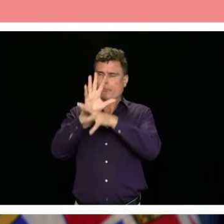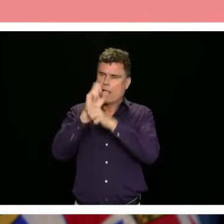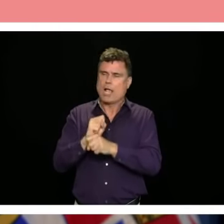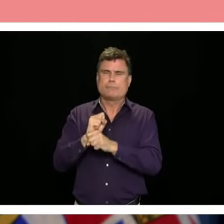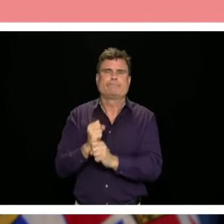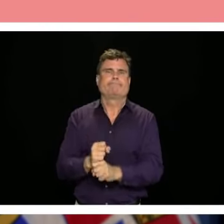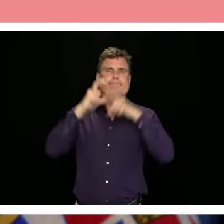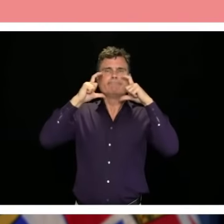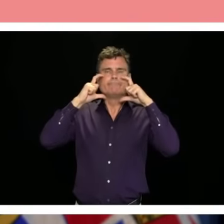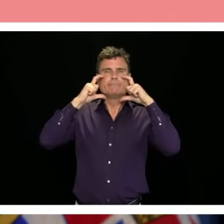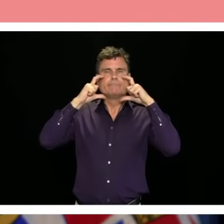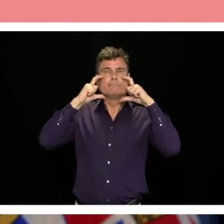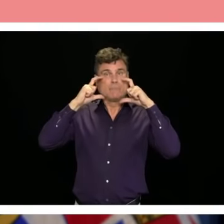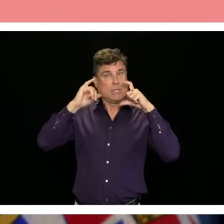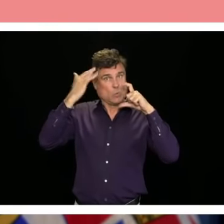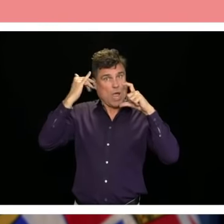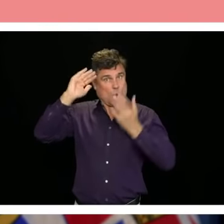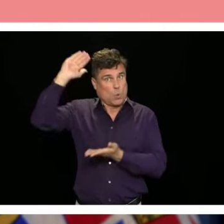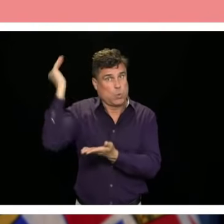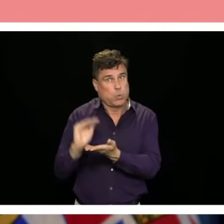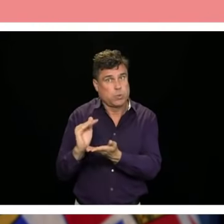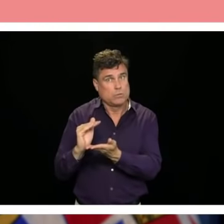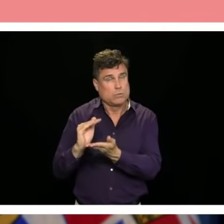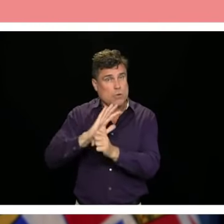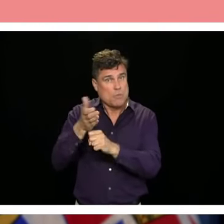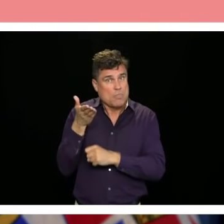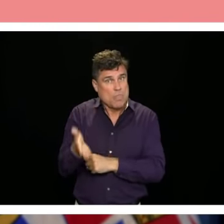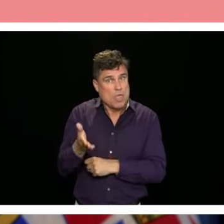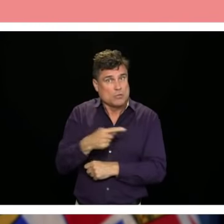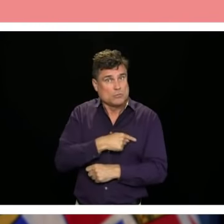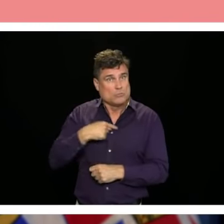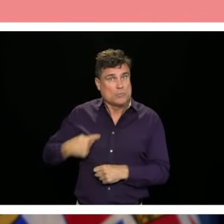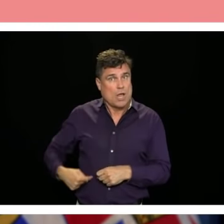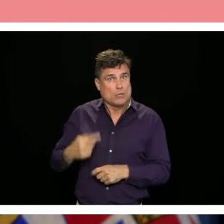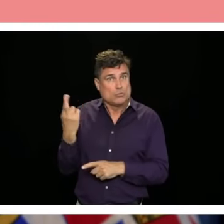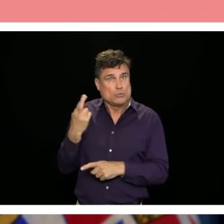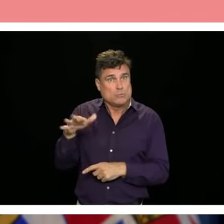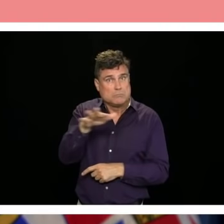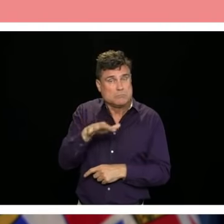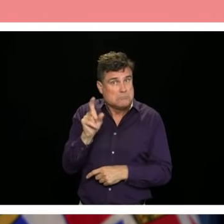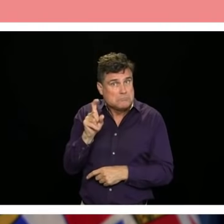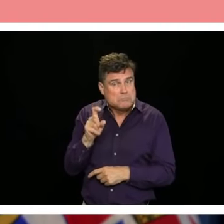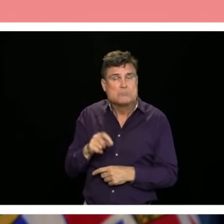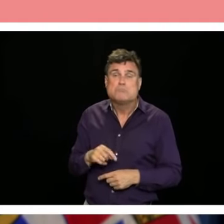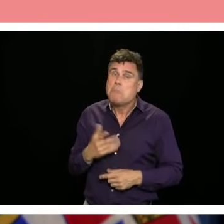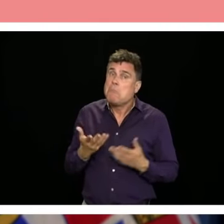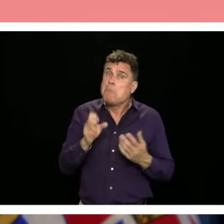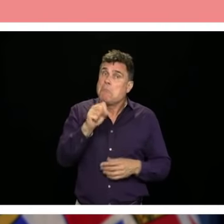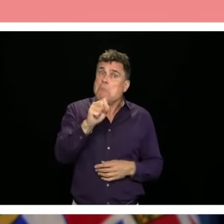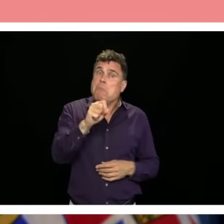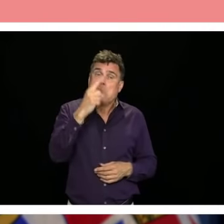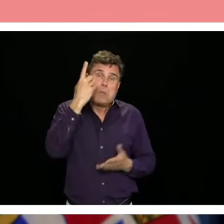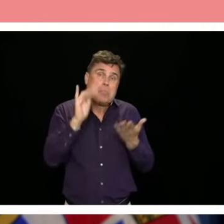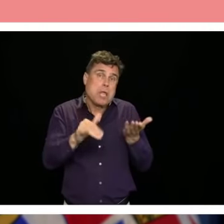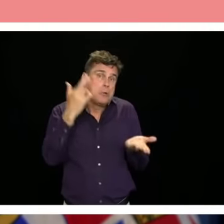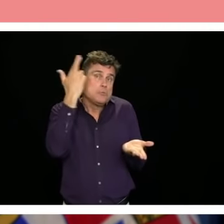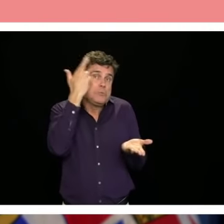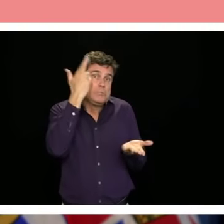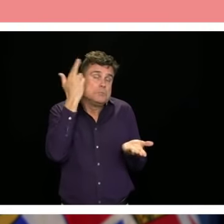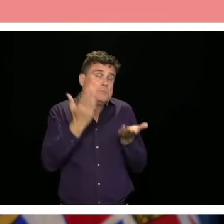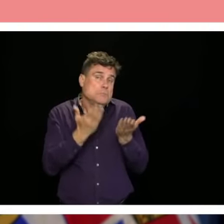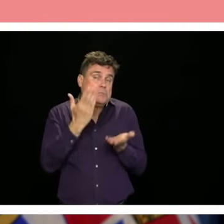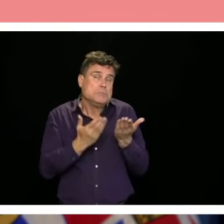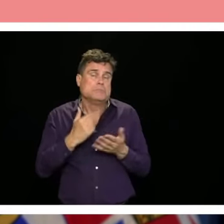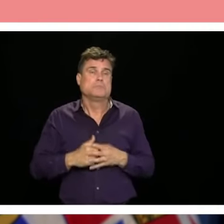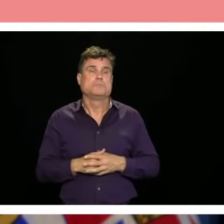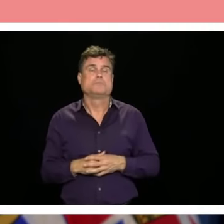focus early on with voluntarily adopting measures like masks and self-isolating that might have helped keep those numbers down? And any answers in